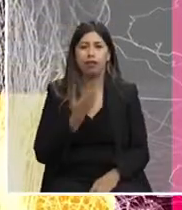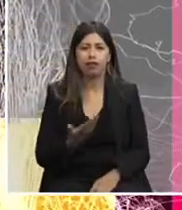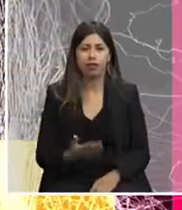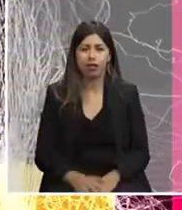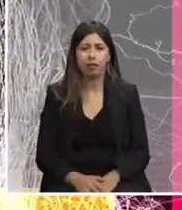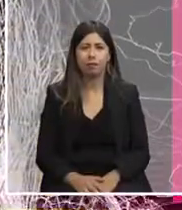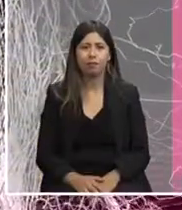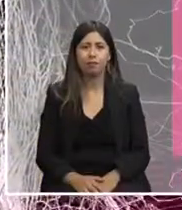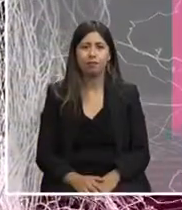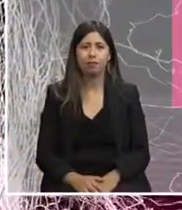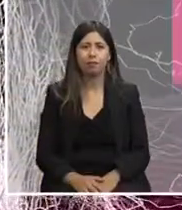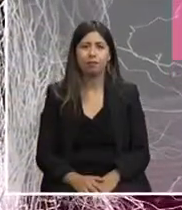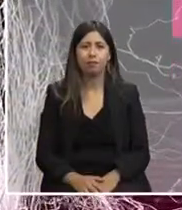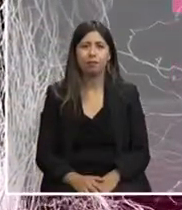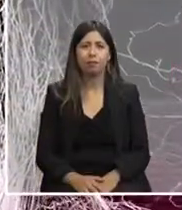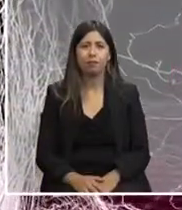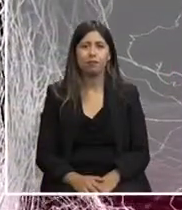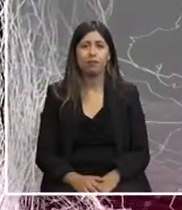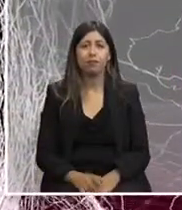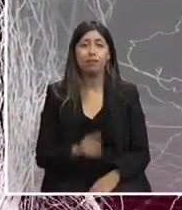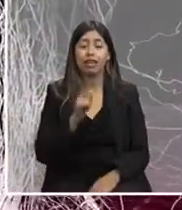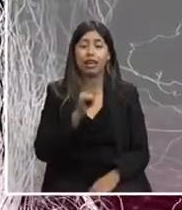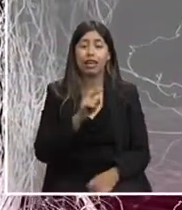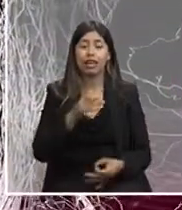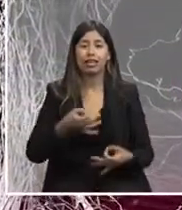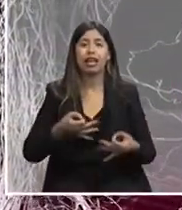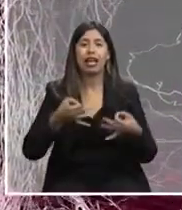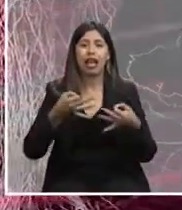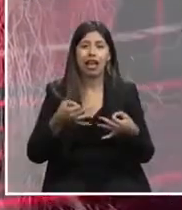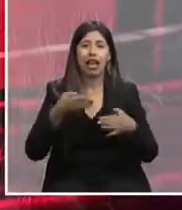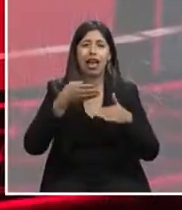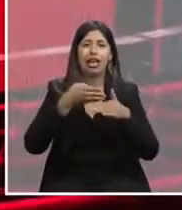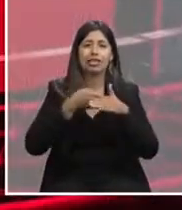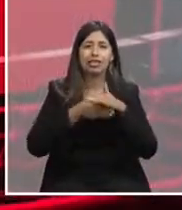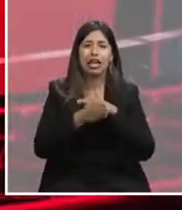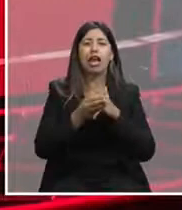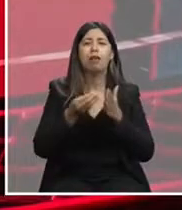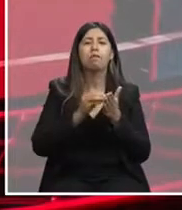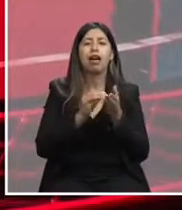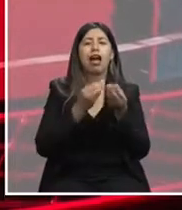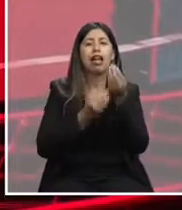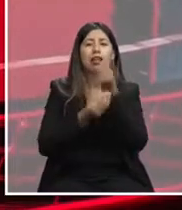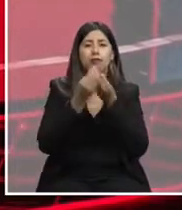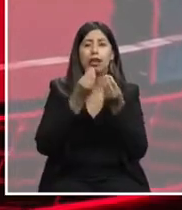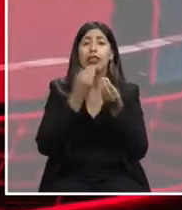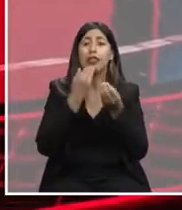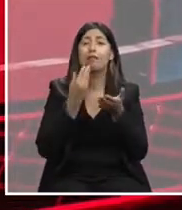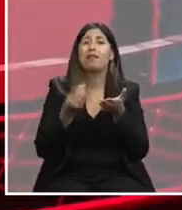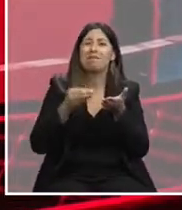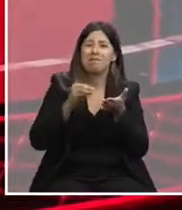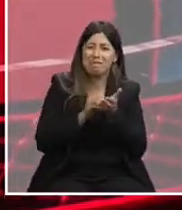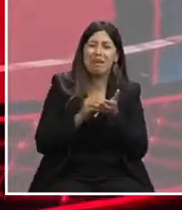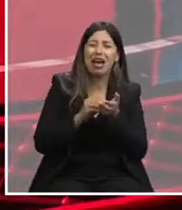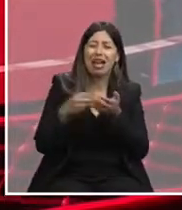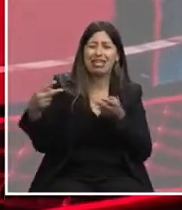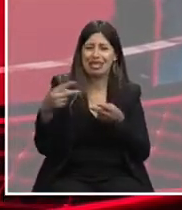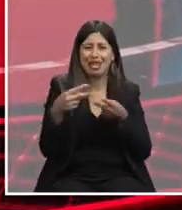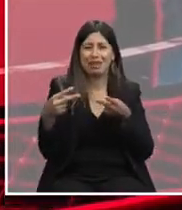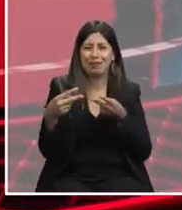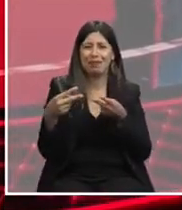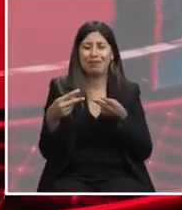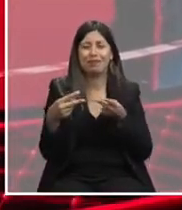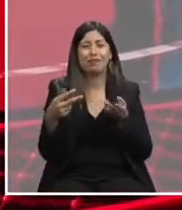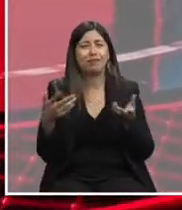more food and sexual partners. It thus increases the chances of survival. As a result, the striatum has always